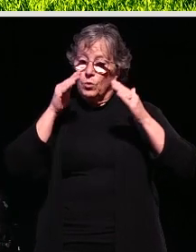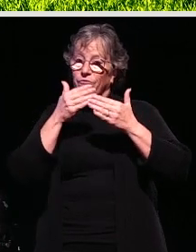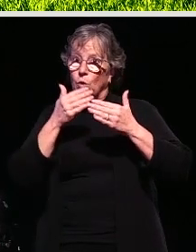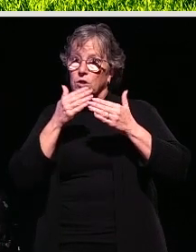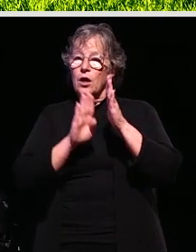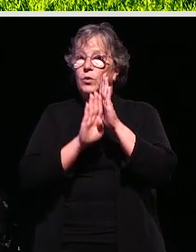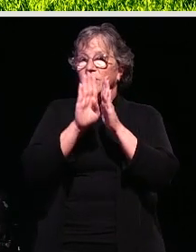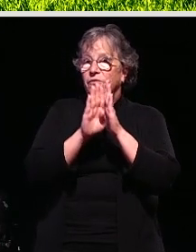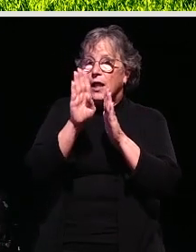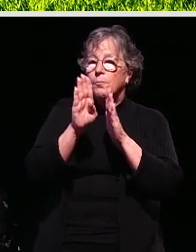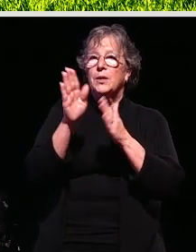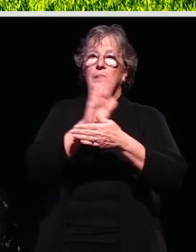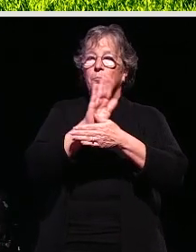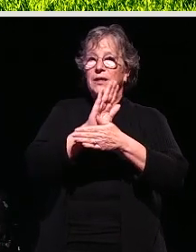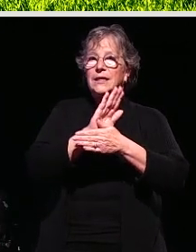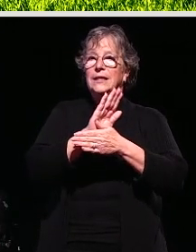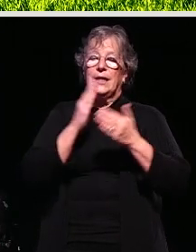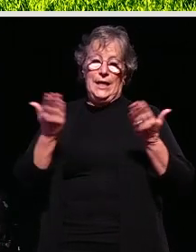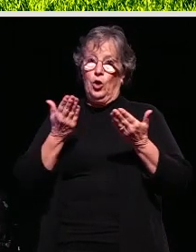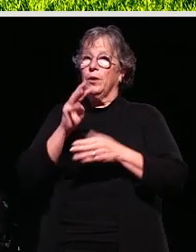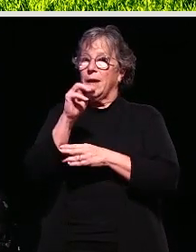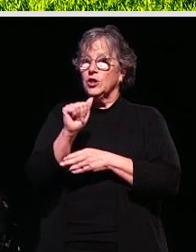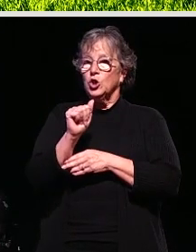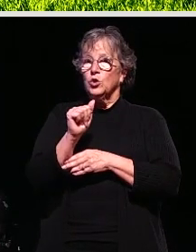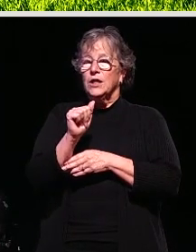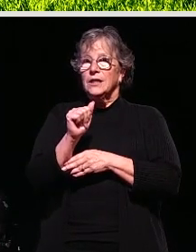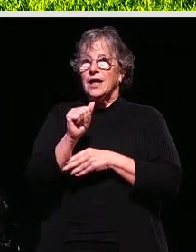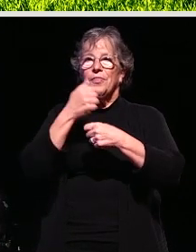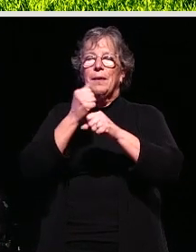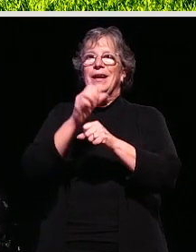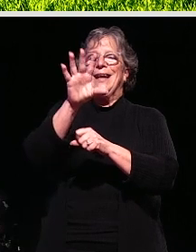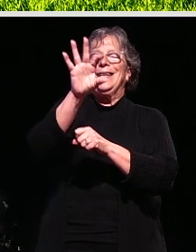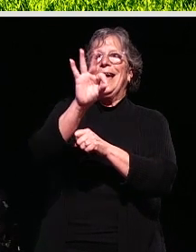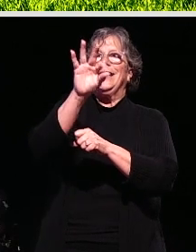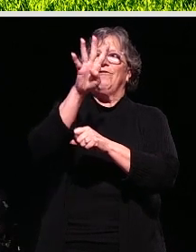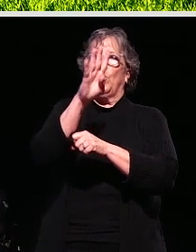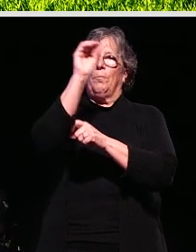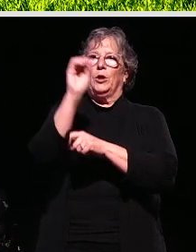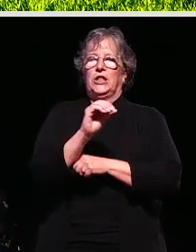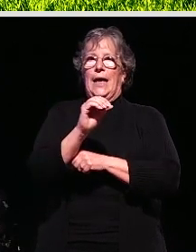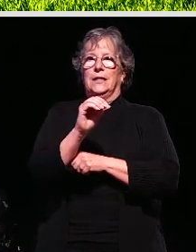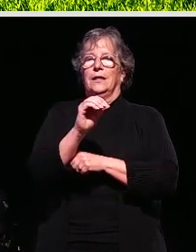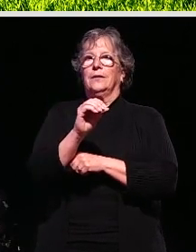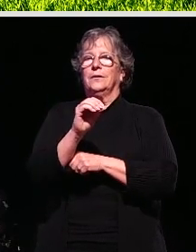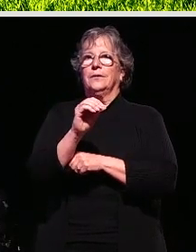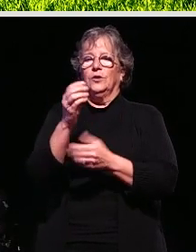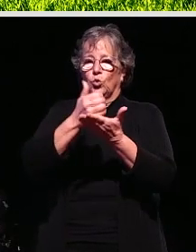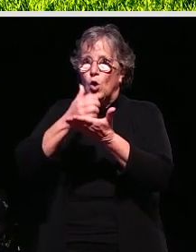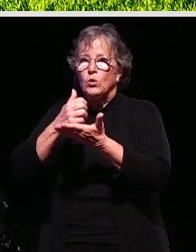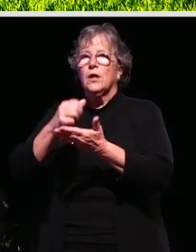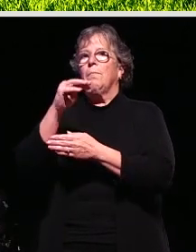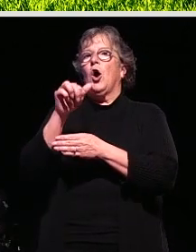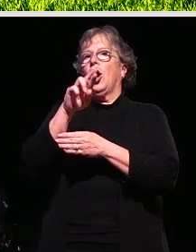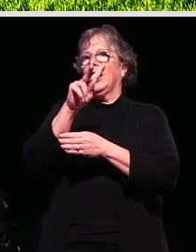have commercialized at our tolling line here in Massachusetts, generate a 94% gross margin. So we've really focused on running a couple of